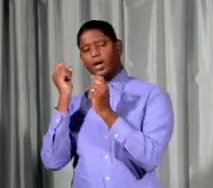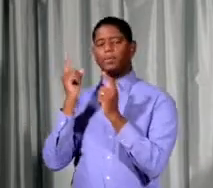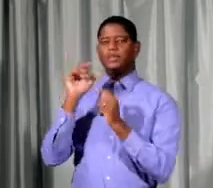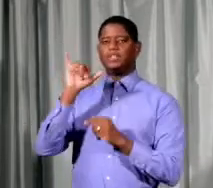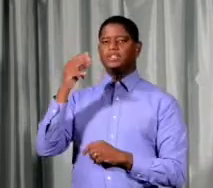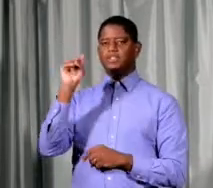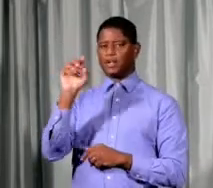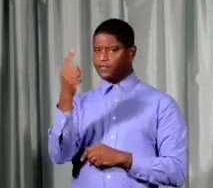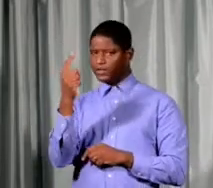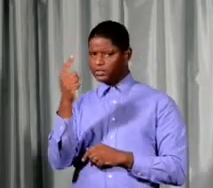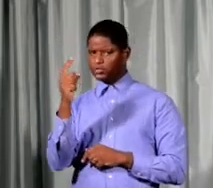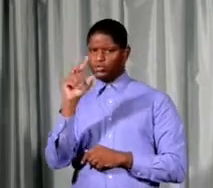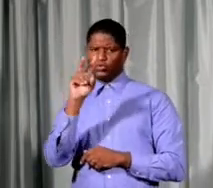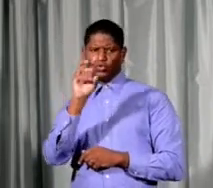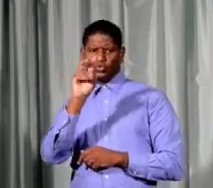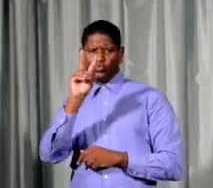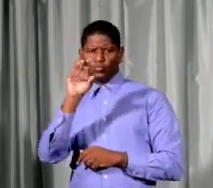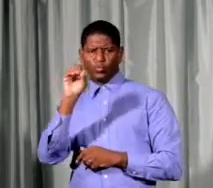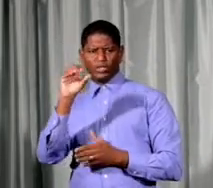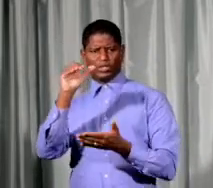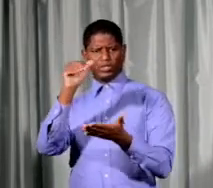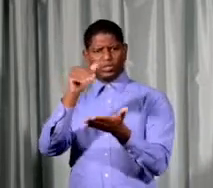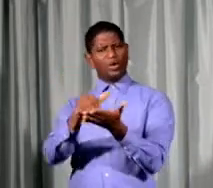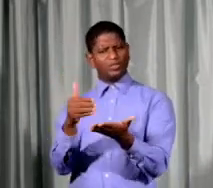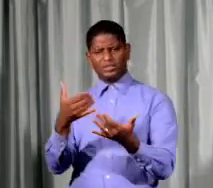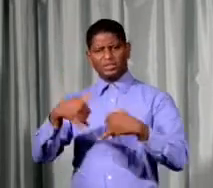up January 1st, what's the balance in your cash account?